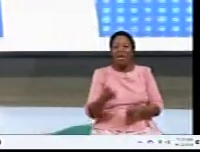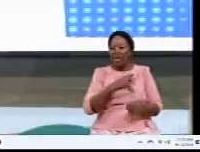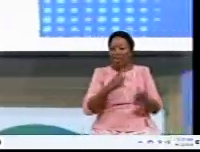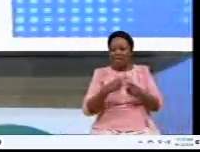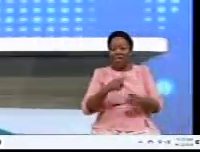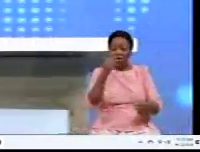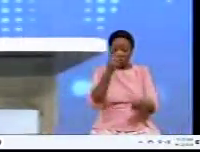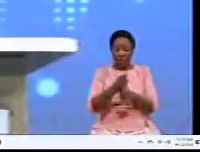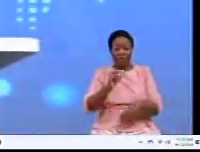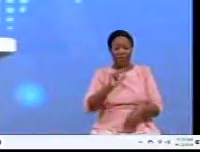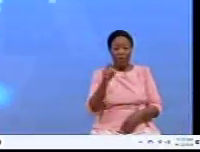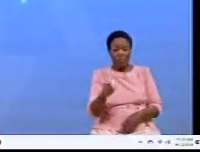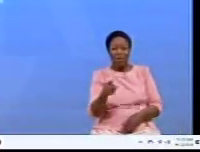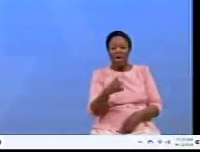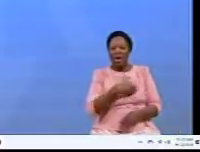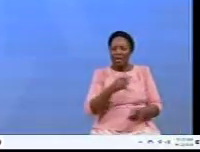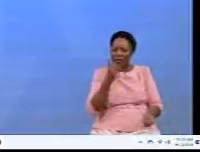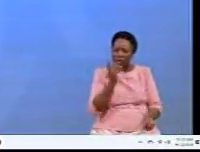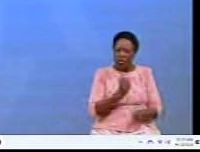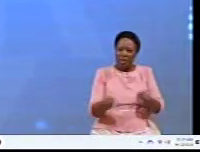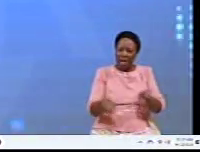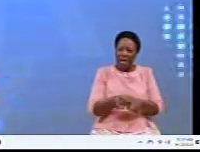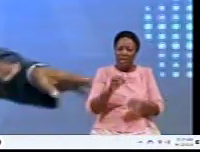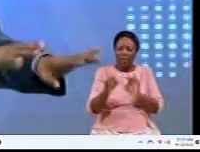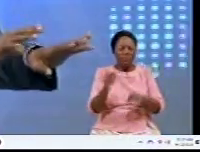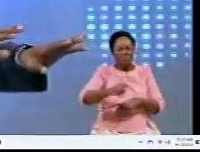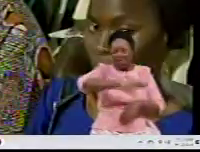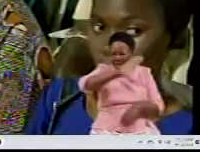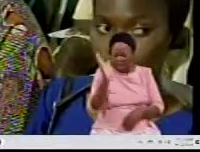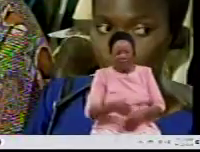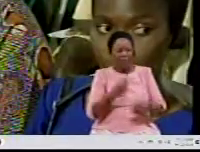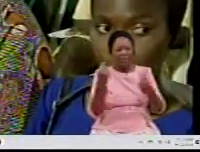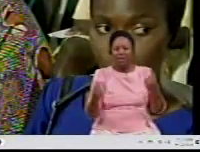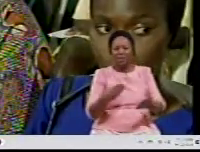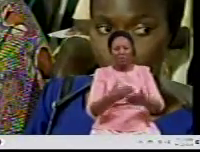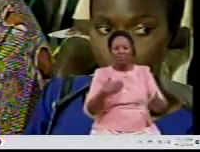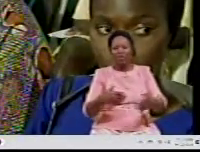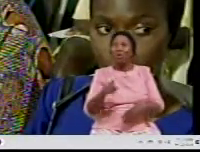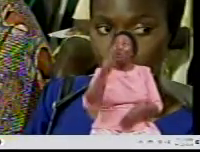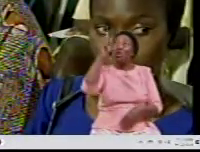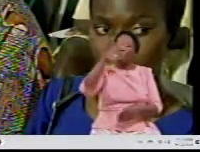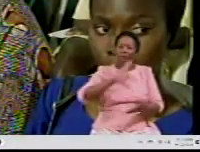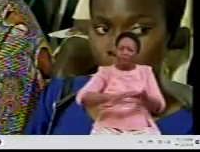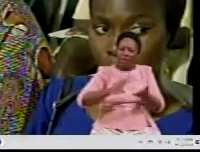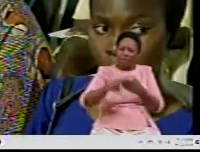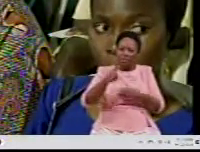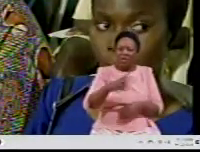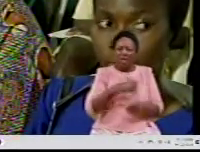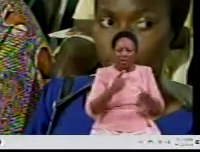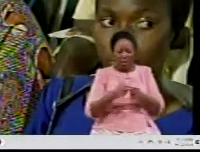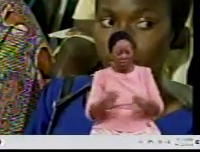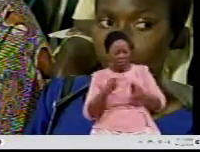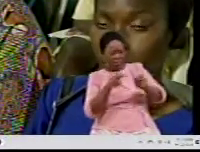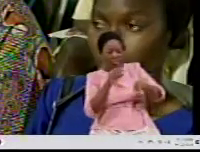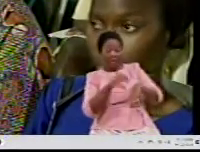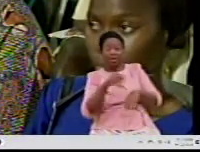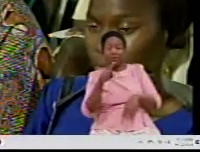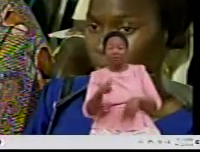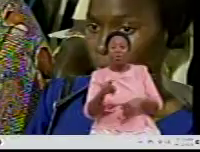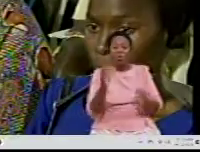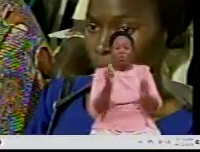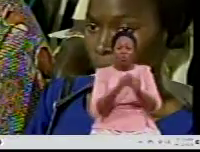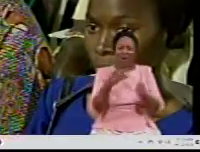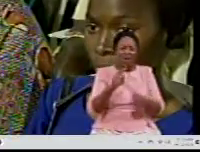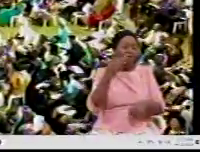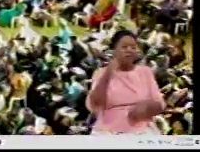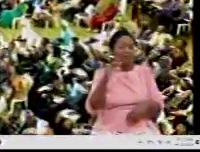you just as if you had never sinned. He forgives you, and he looks at you with the favor